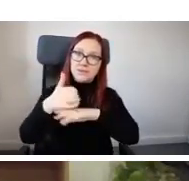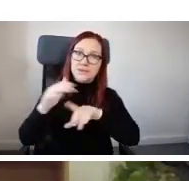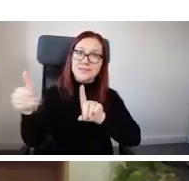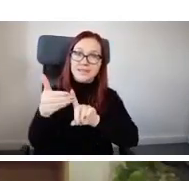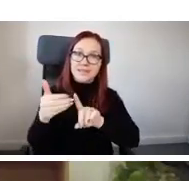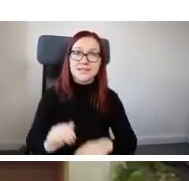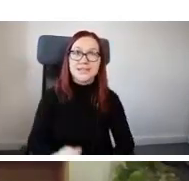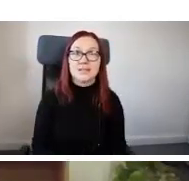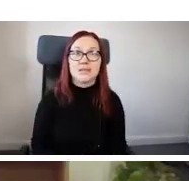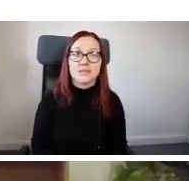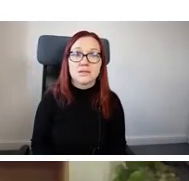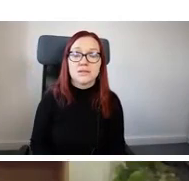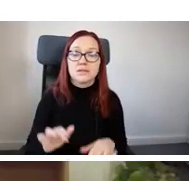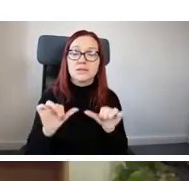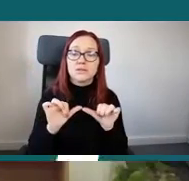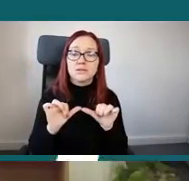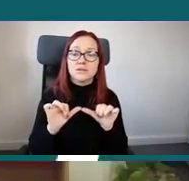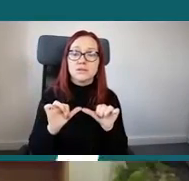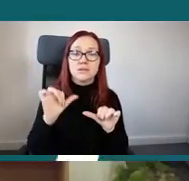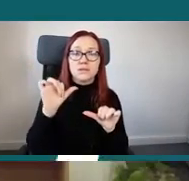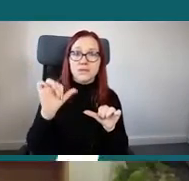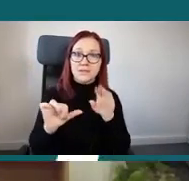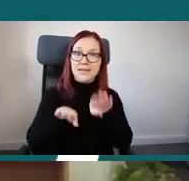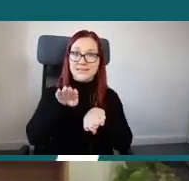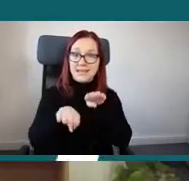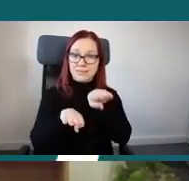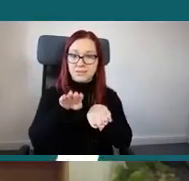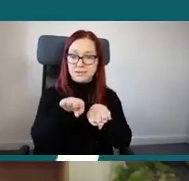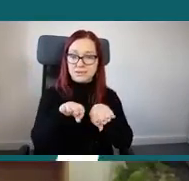in terms of next steps, this is the